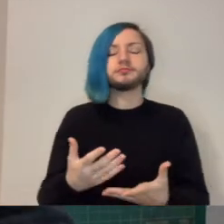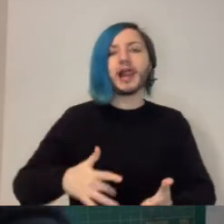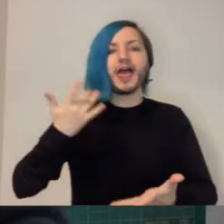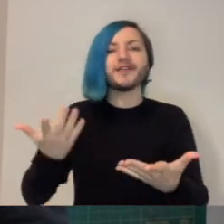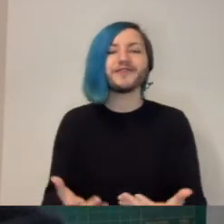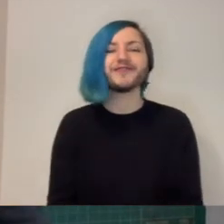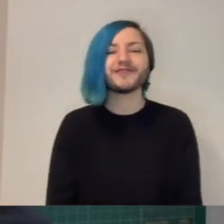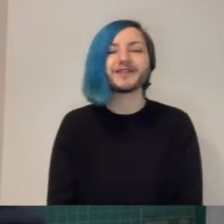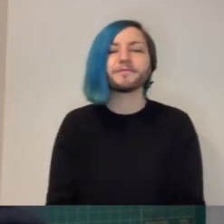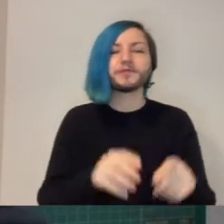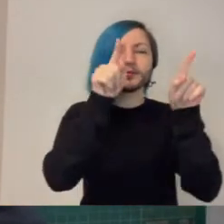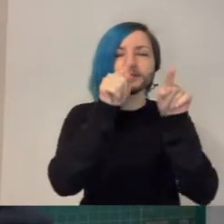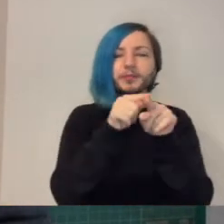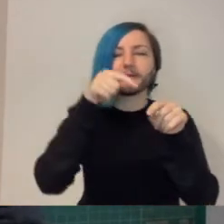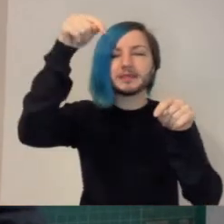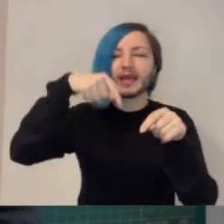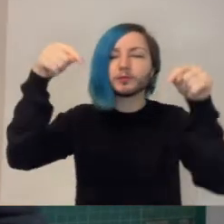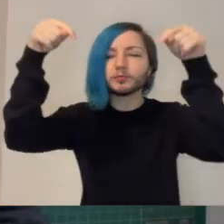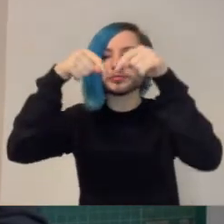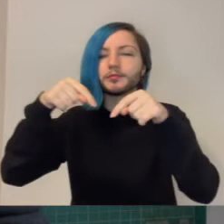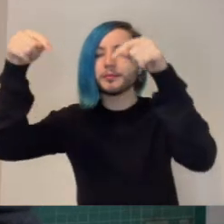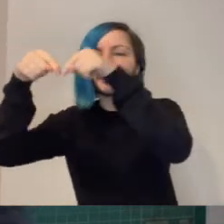pointing downwards.